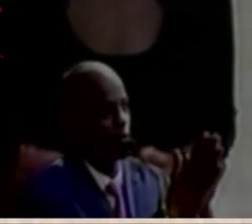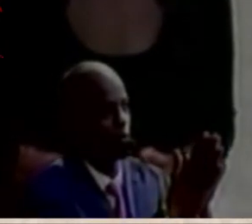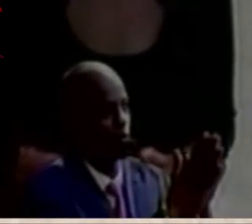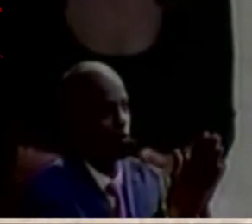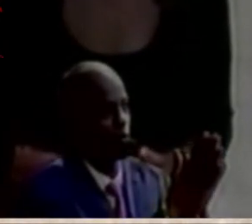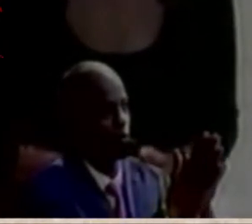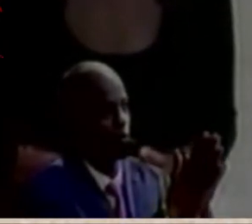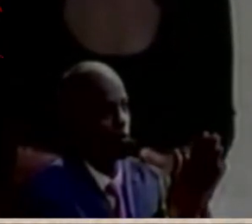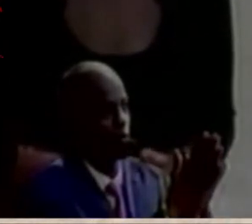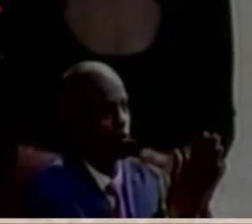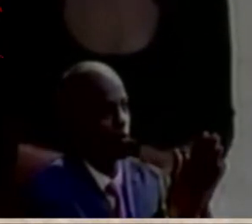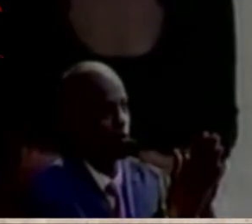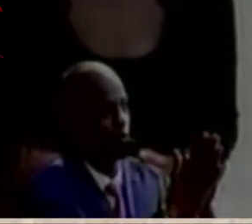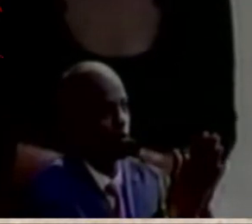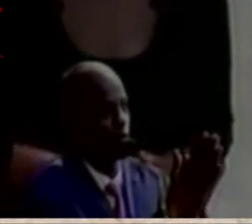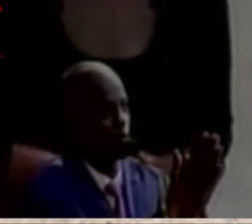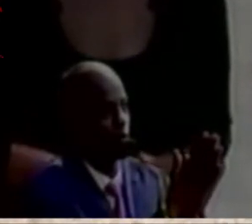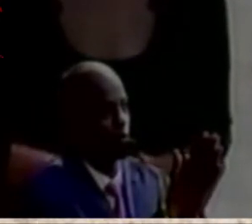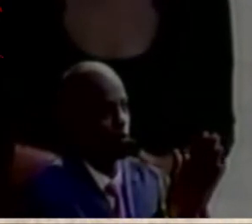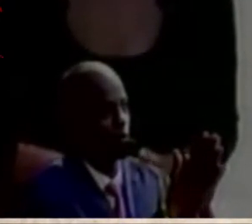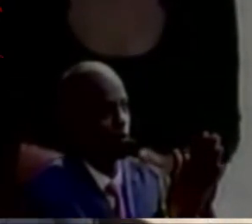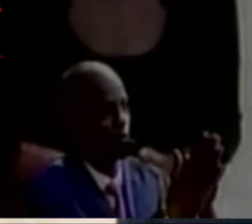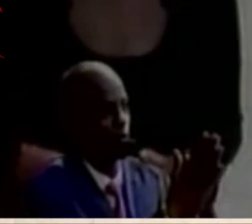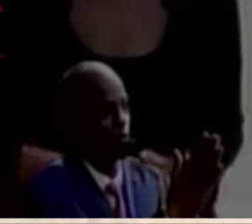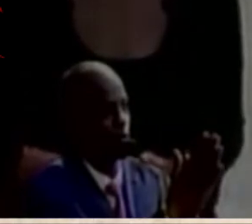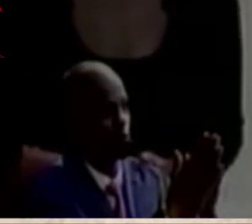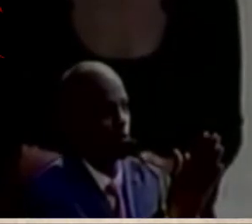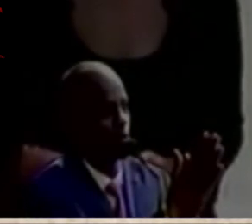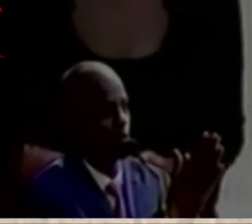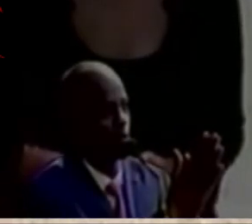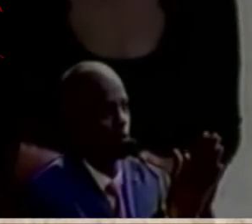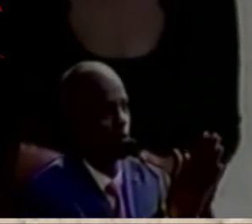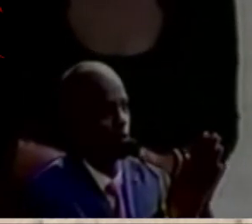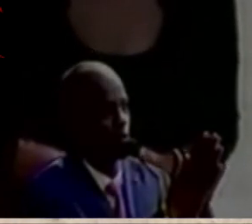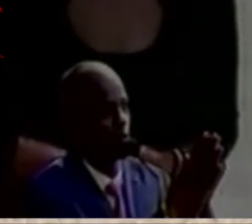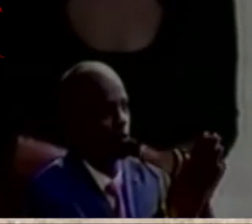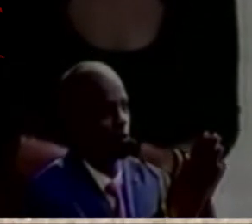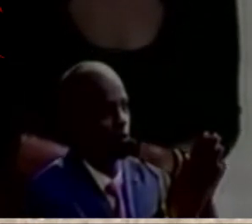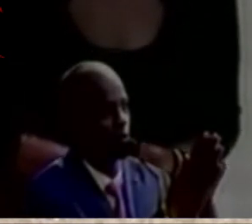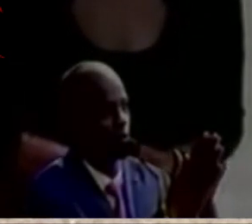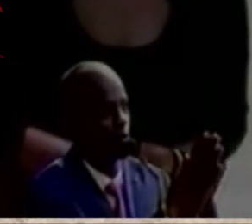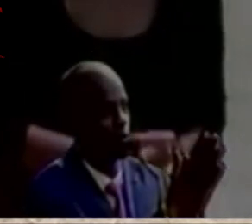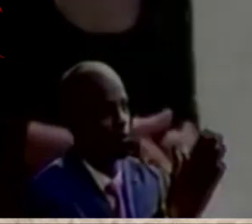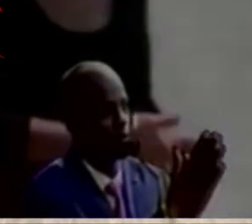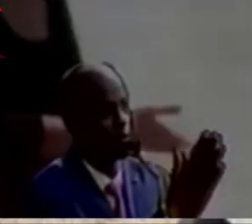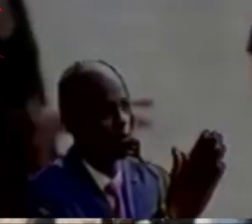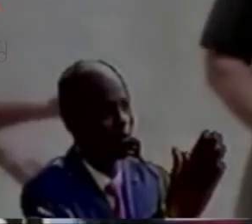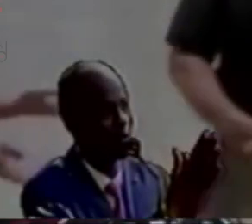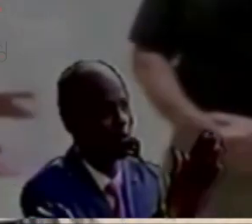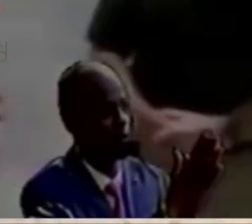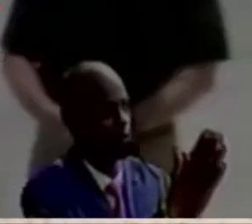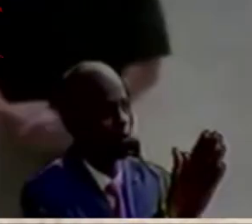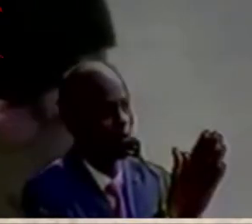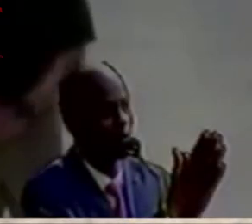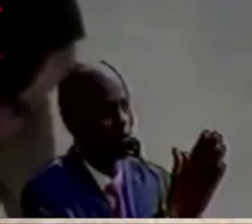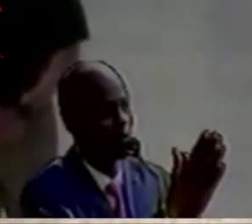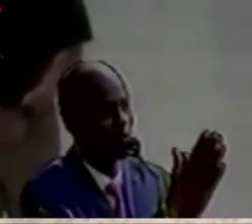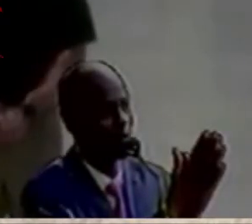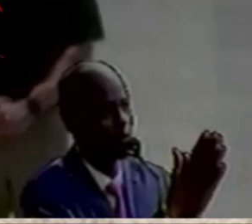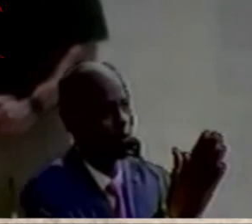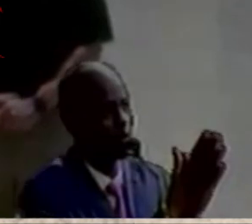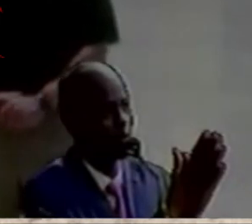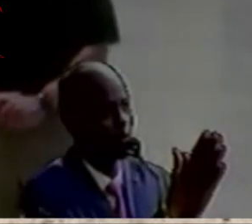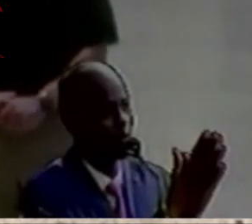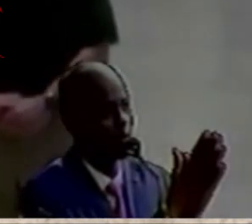Command and Joint Task Force Haiti. So with that, let me introduce Mr. John Pretty, who is the Director